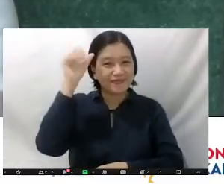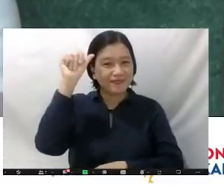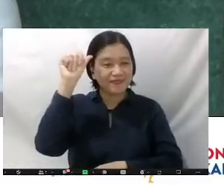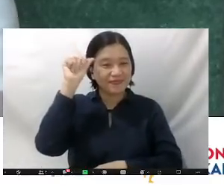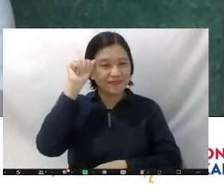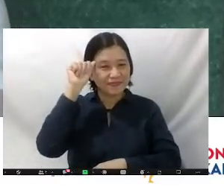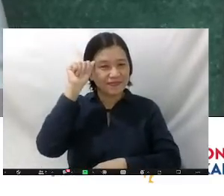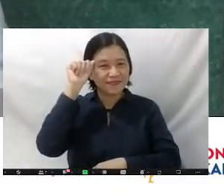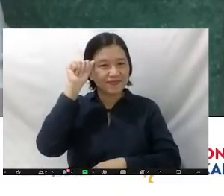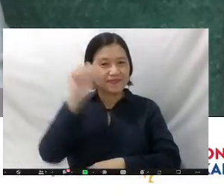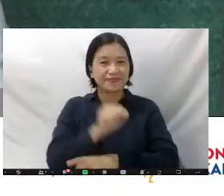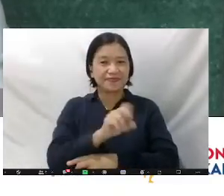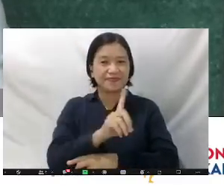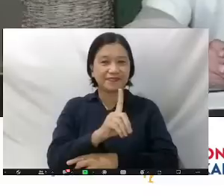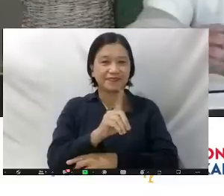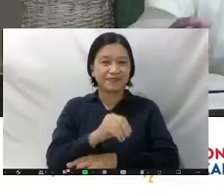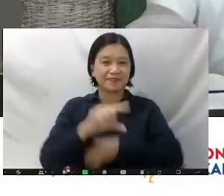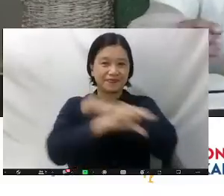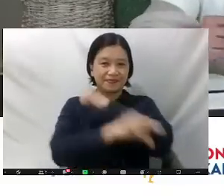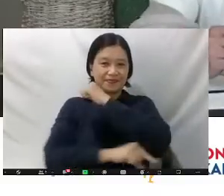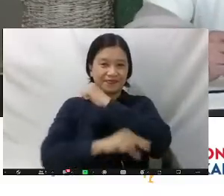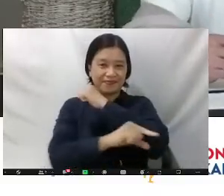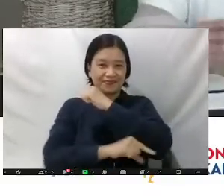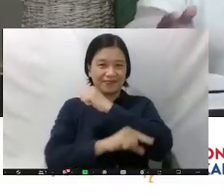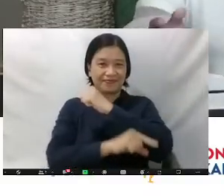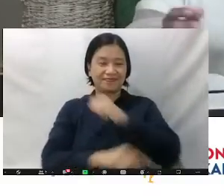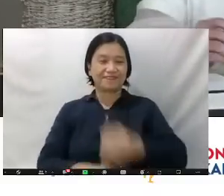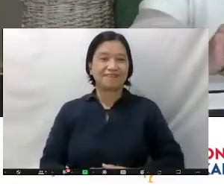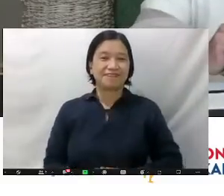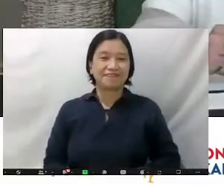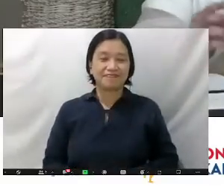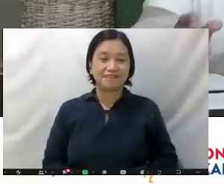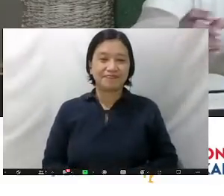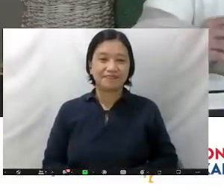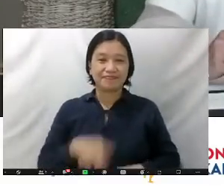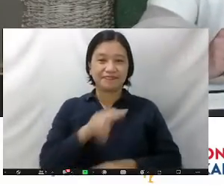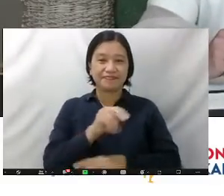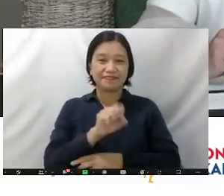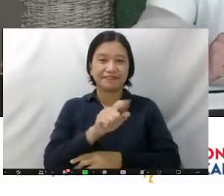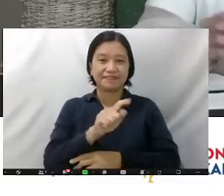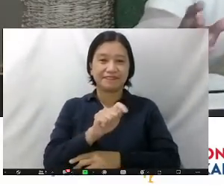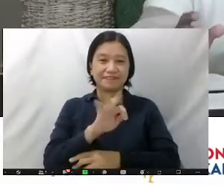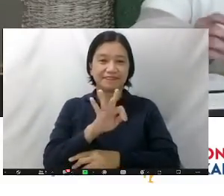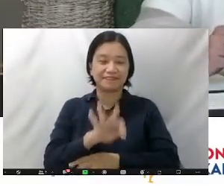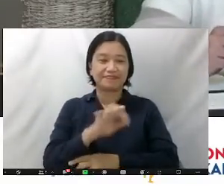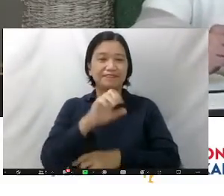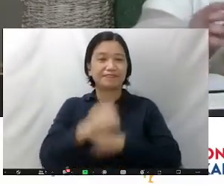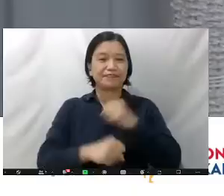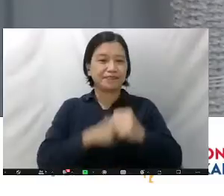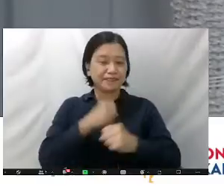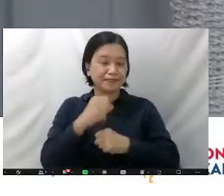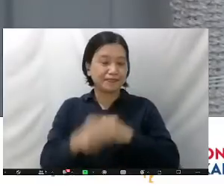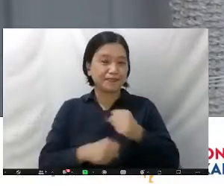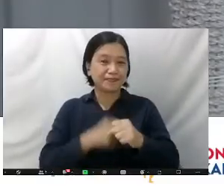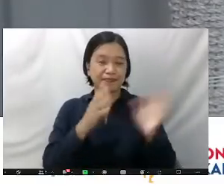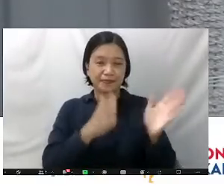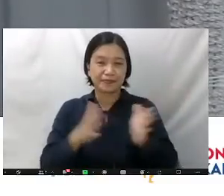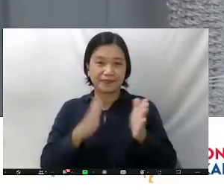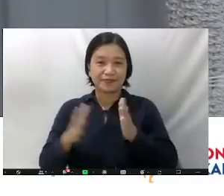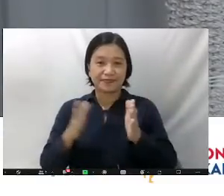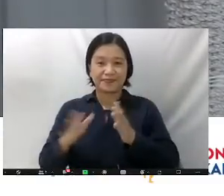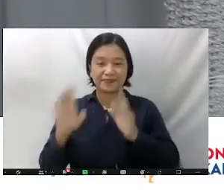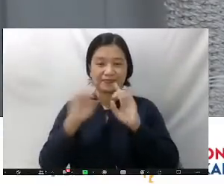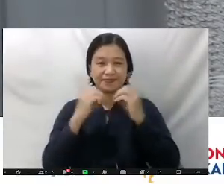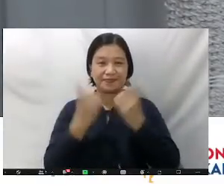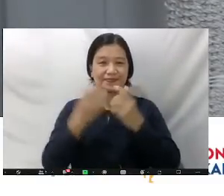of SDO Quezon Province. Yes. And NSTF is an annual science fair organized by the Department of Education,